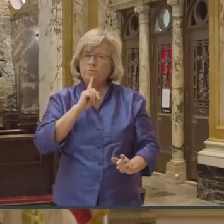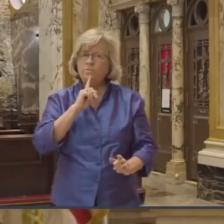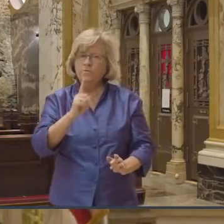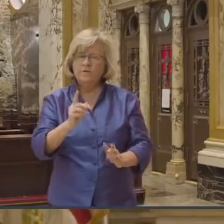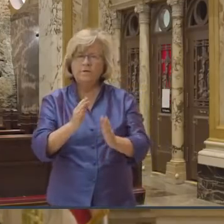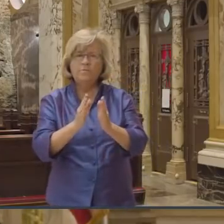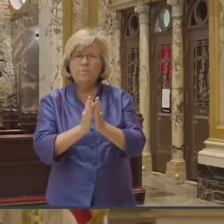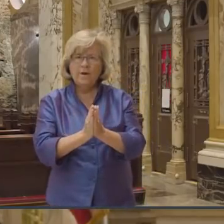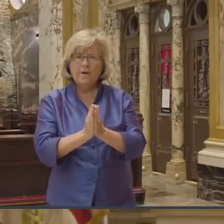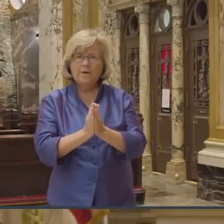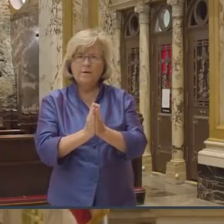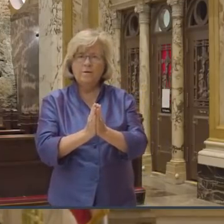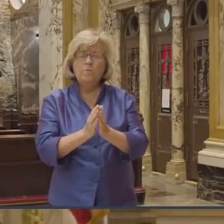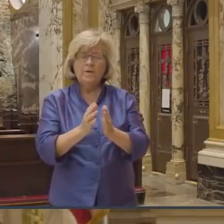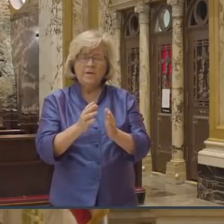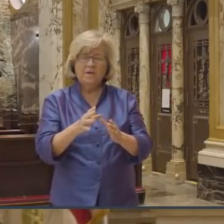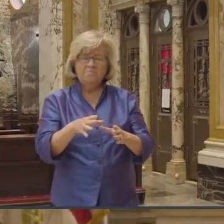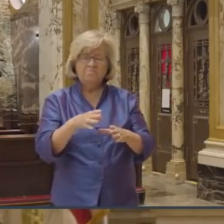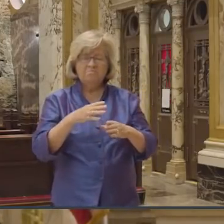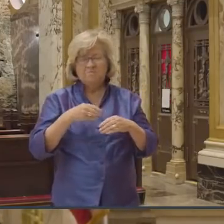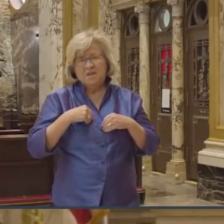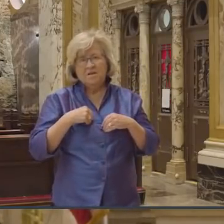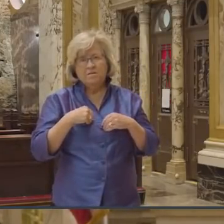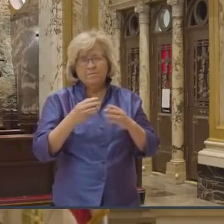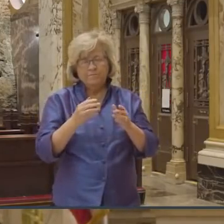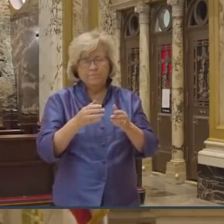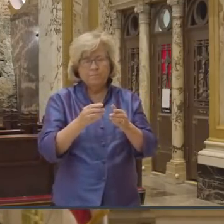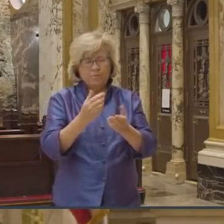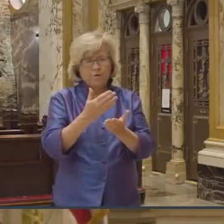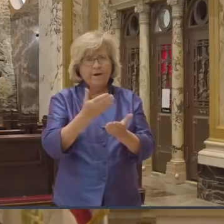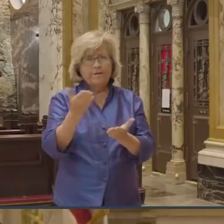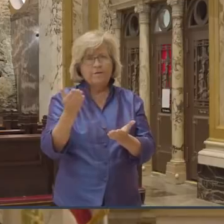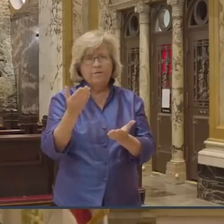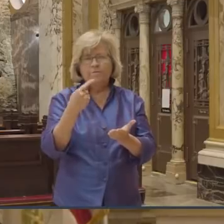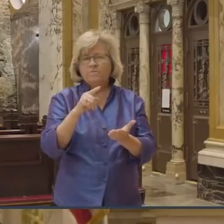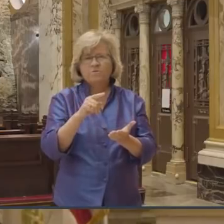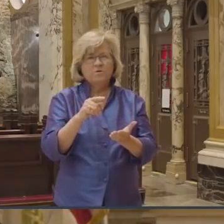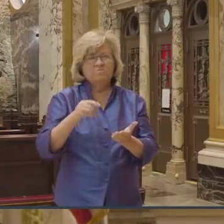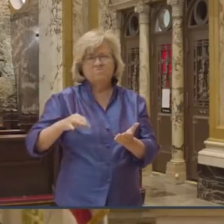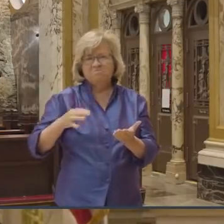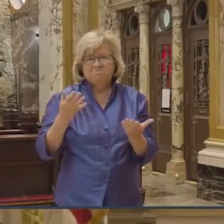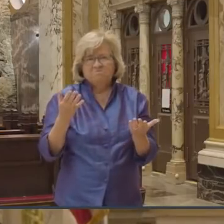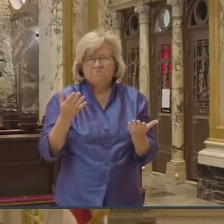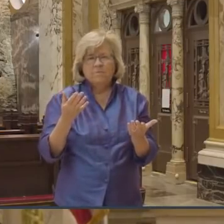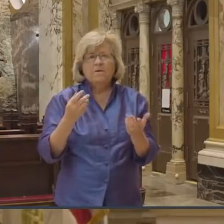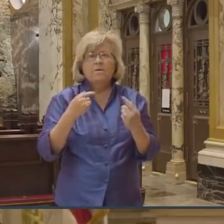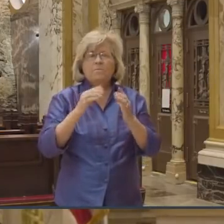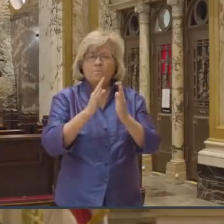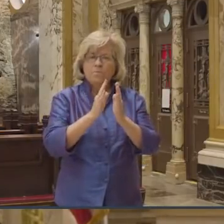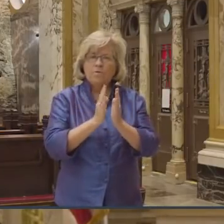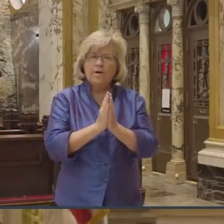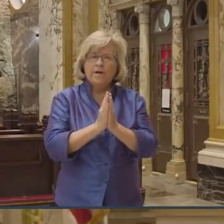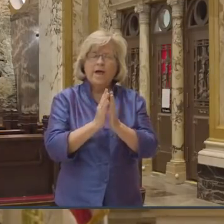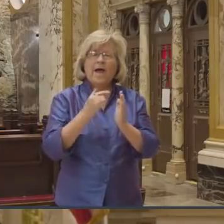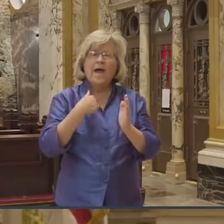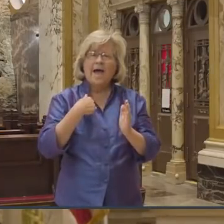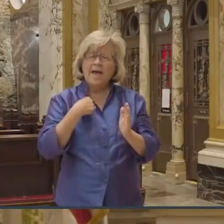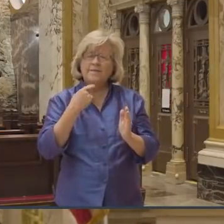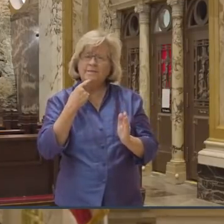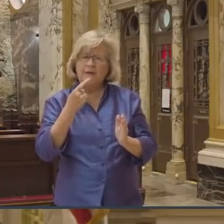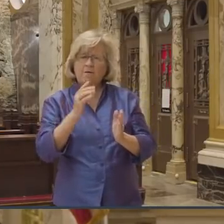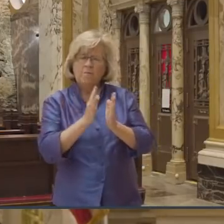We can take prayer for granted. Pray for me, we say to people during tough times, or we say, I'll pray for